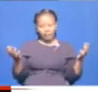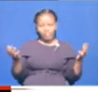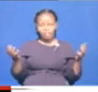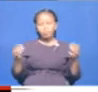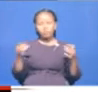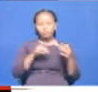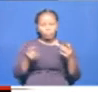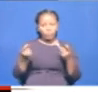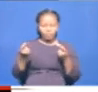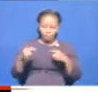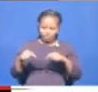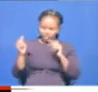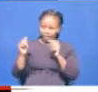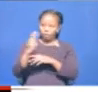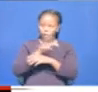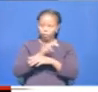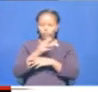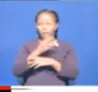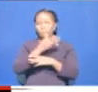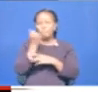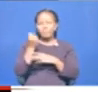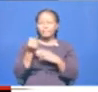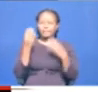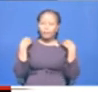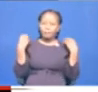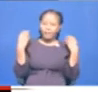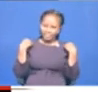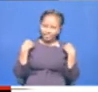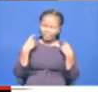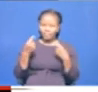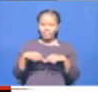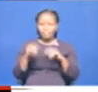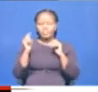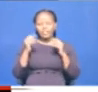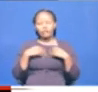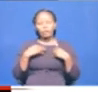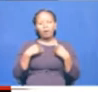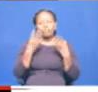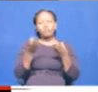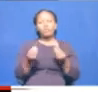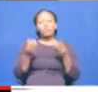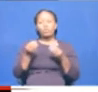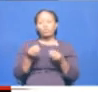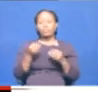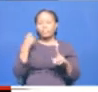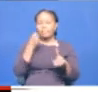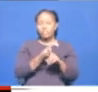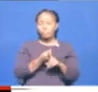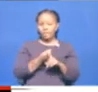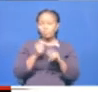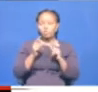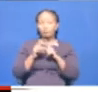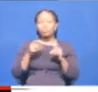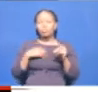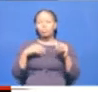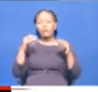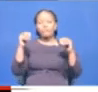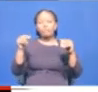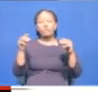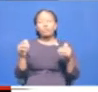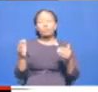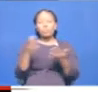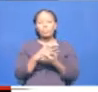employ is best practices to soften the impact so that we are still able to provide that quality product to our